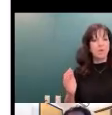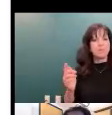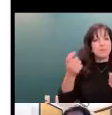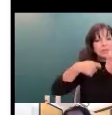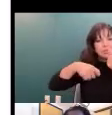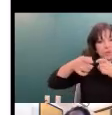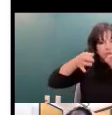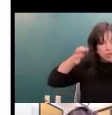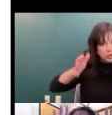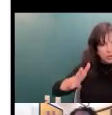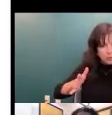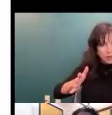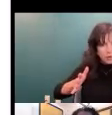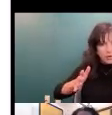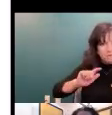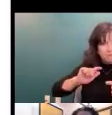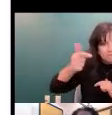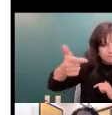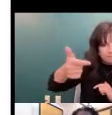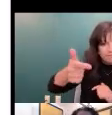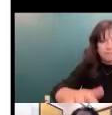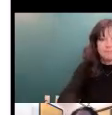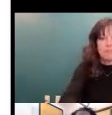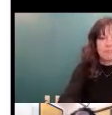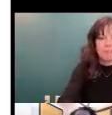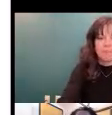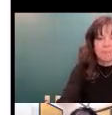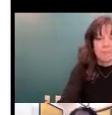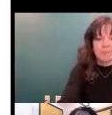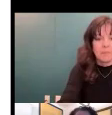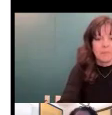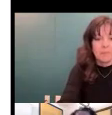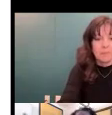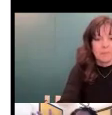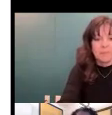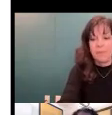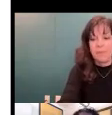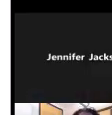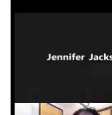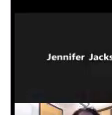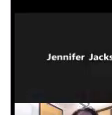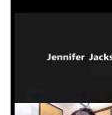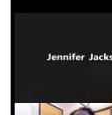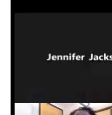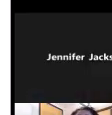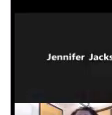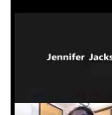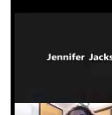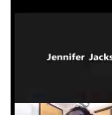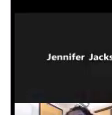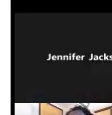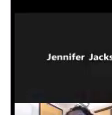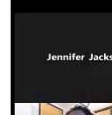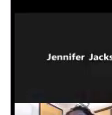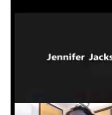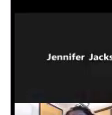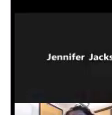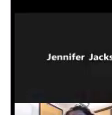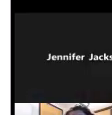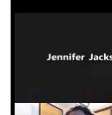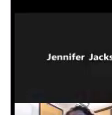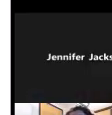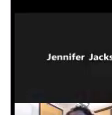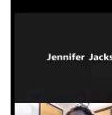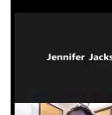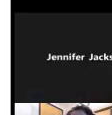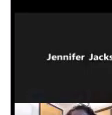bit concerned at the time that 4-year-old children with autism, they were suspected of autism, they weren't quite receiving that